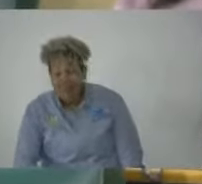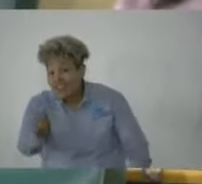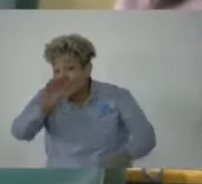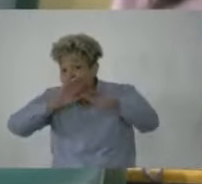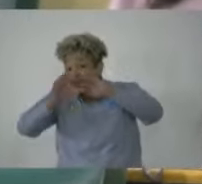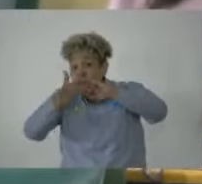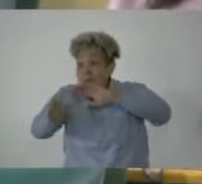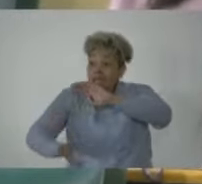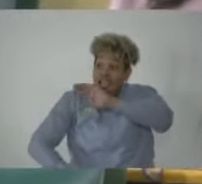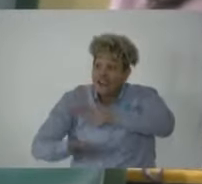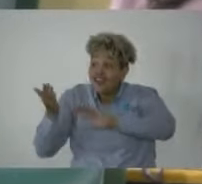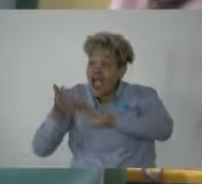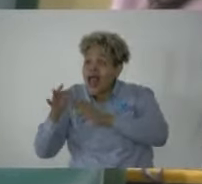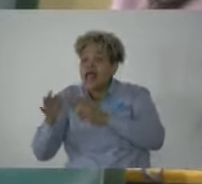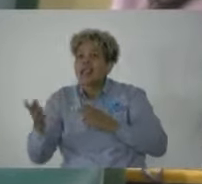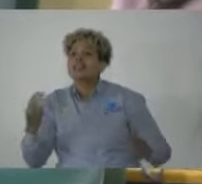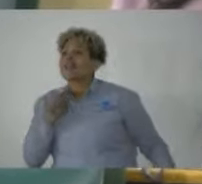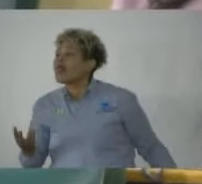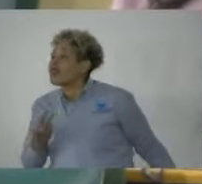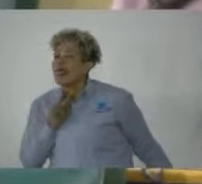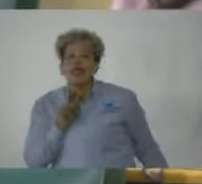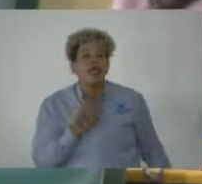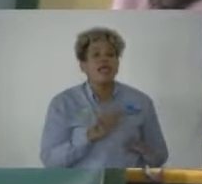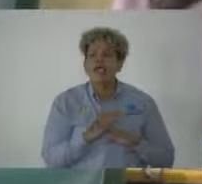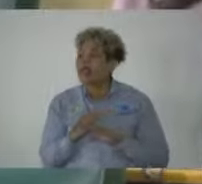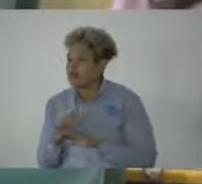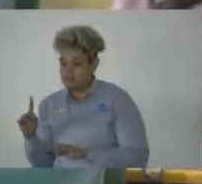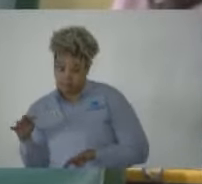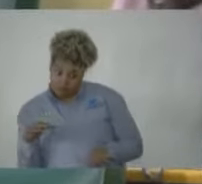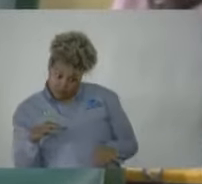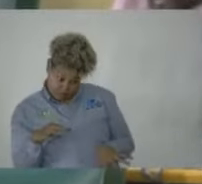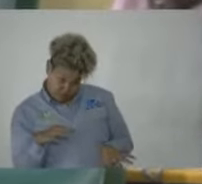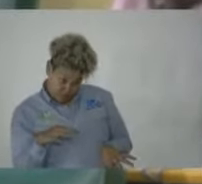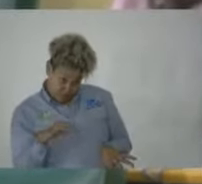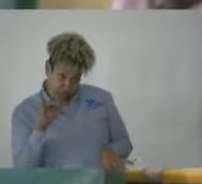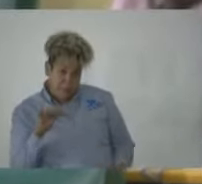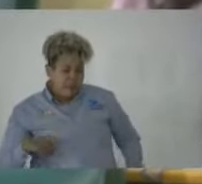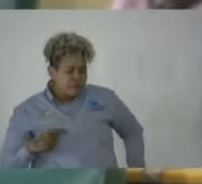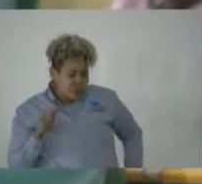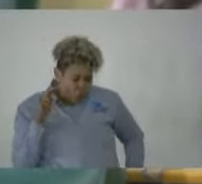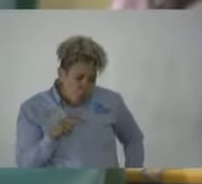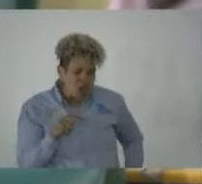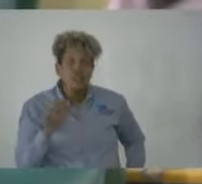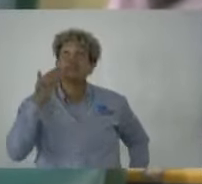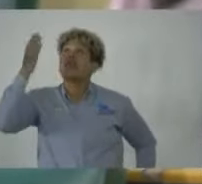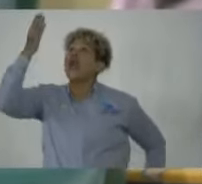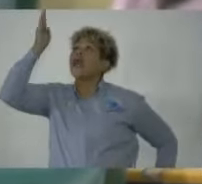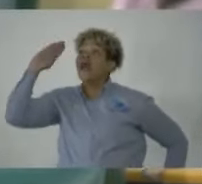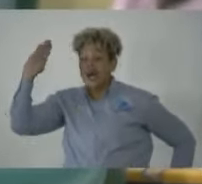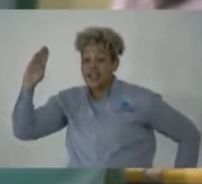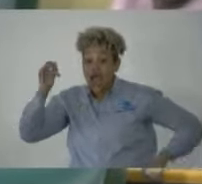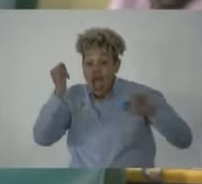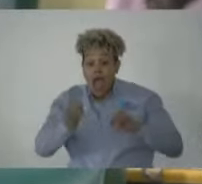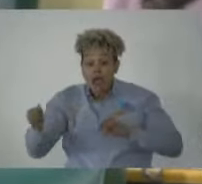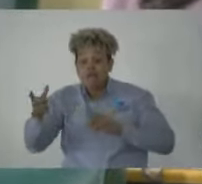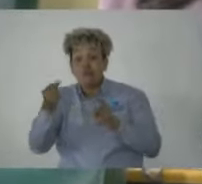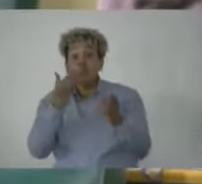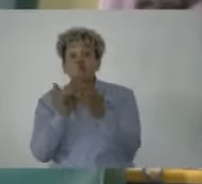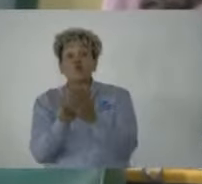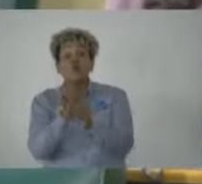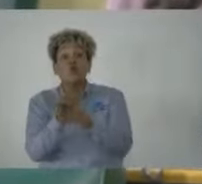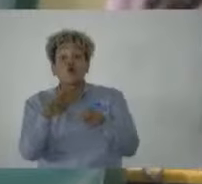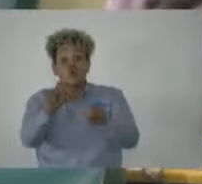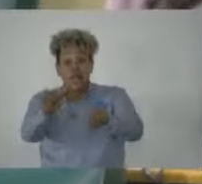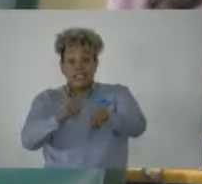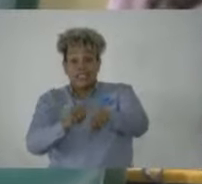Jamaica ran out of options, and they were under the watchful eye of the IMF, thank God, and individuals did good work during that